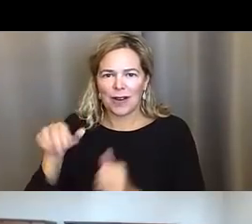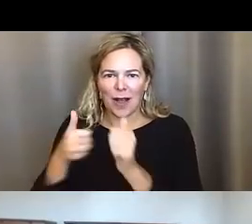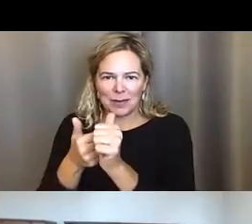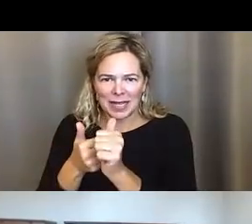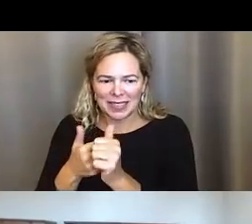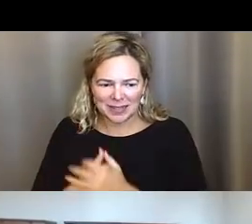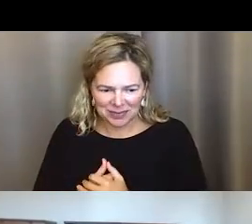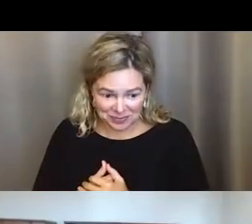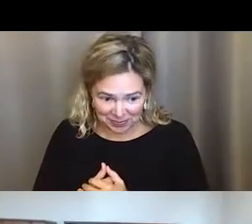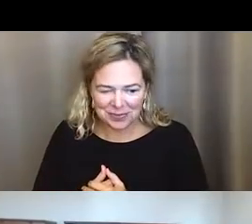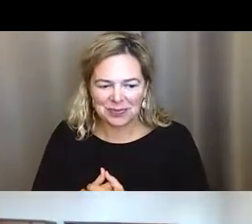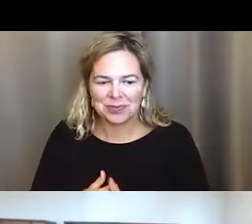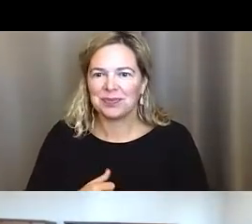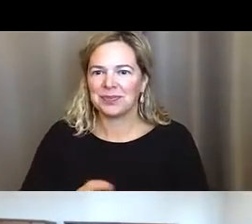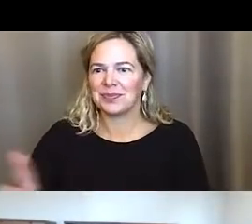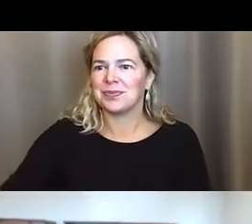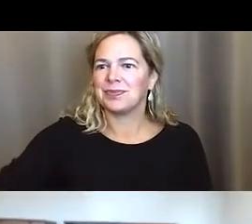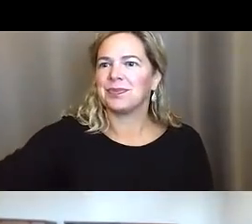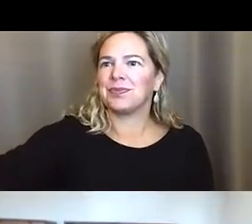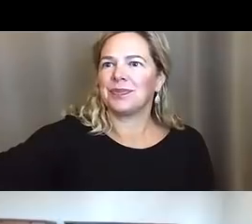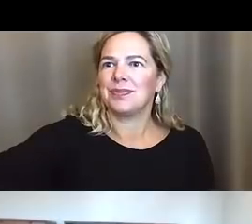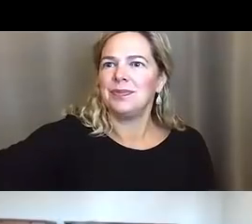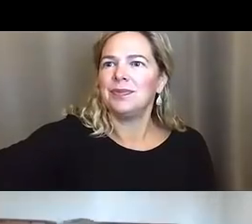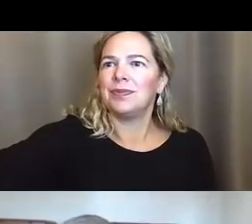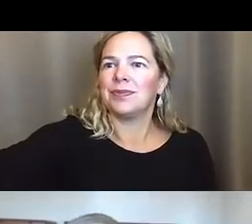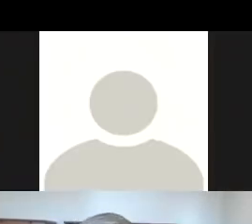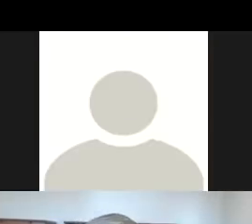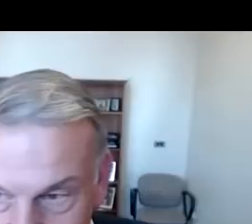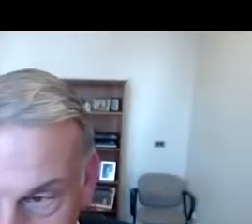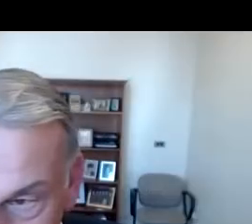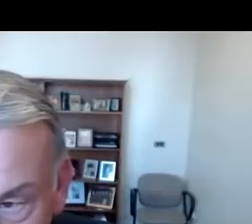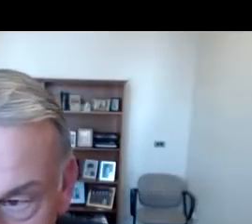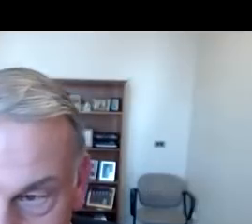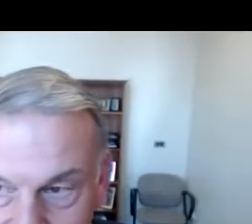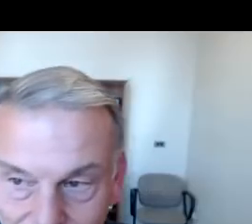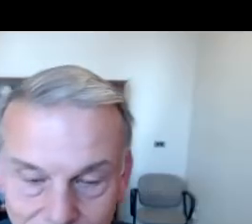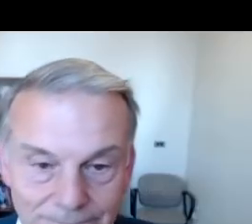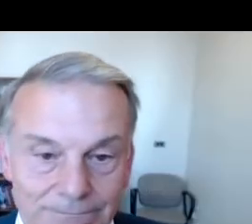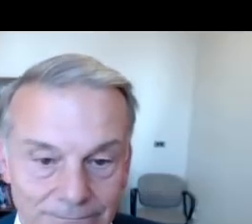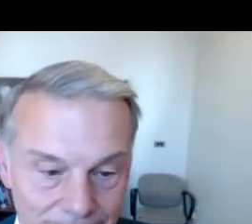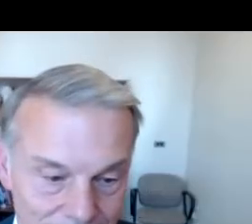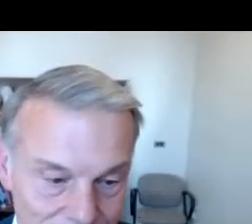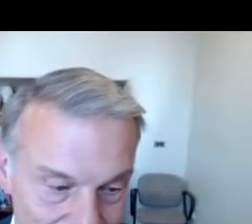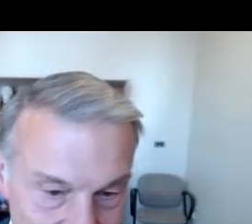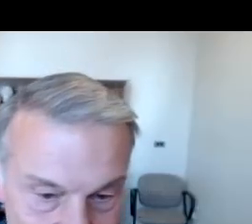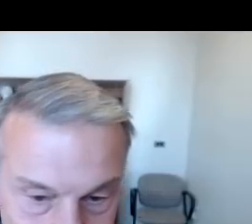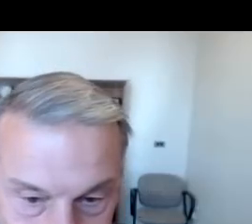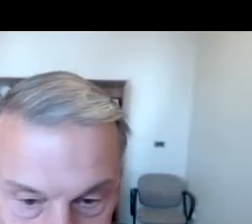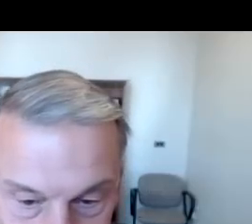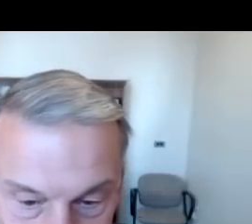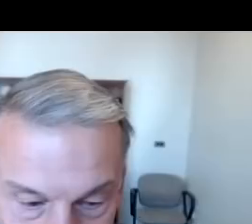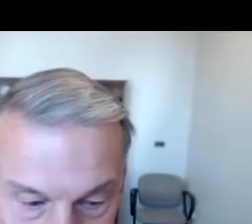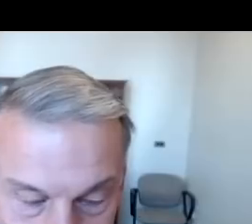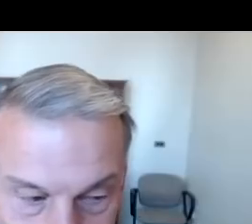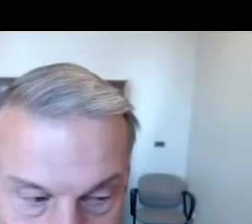Thank you, Dave. Good afternoon, everyone. I just want to start with thanking you all, as we always do, with